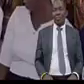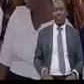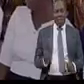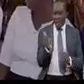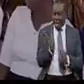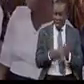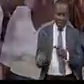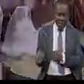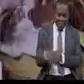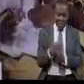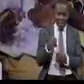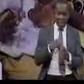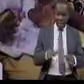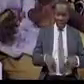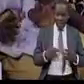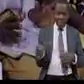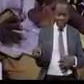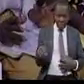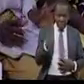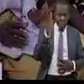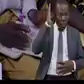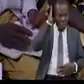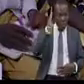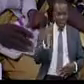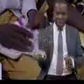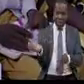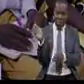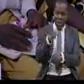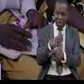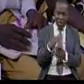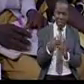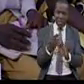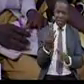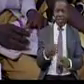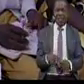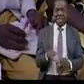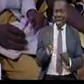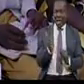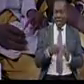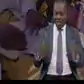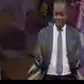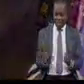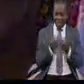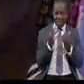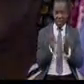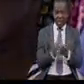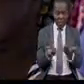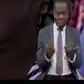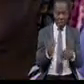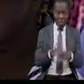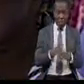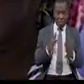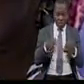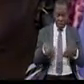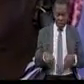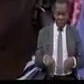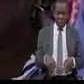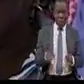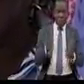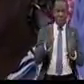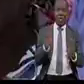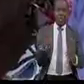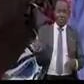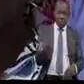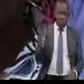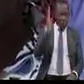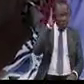overcome. Yeah. Every challenge that comes to you, you'll overcome. Yeah. By faith. By faith,